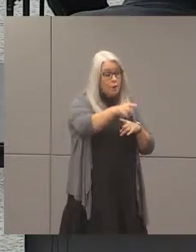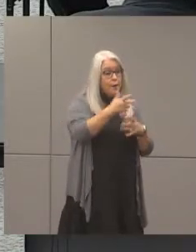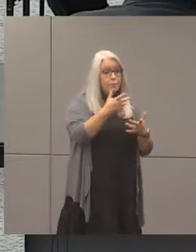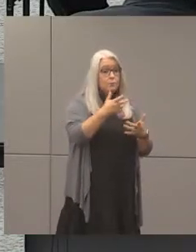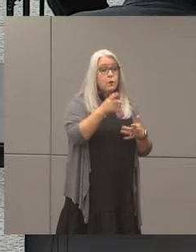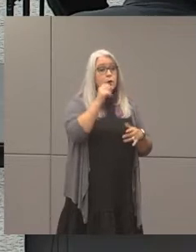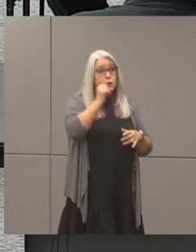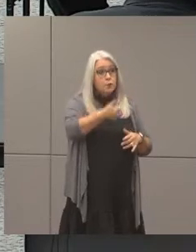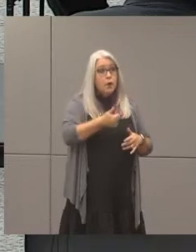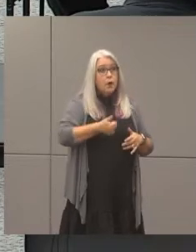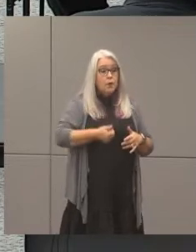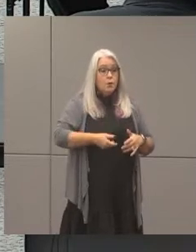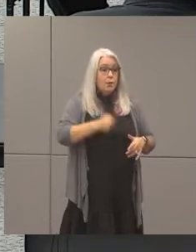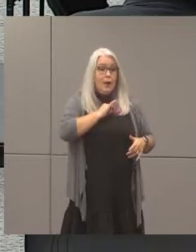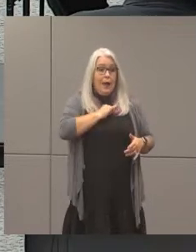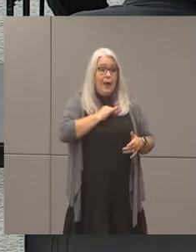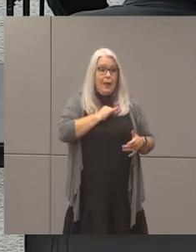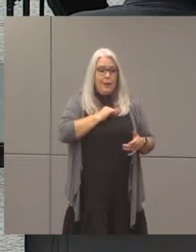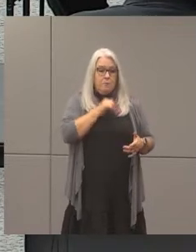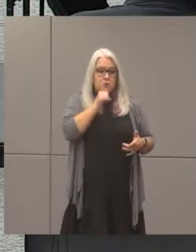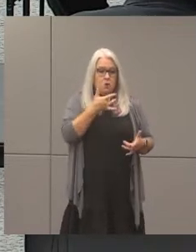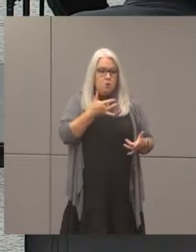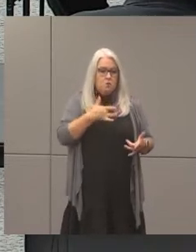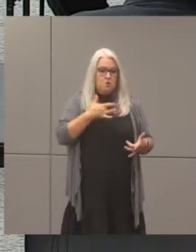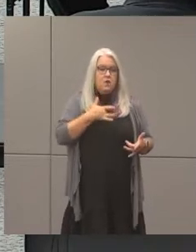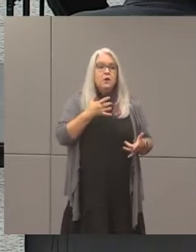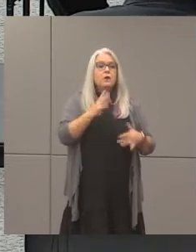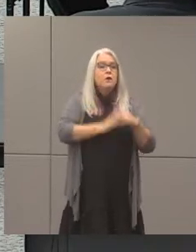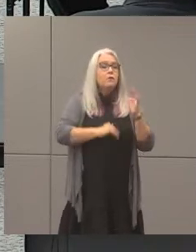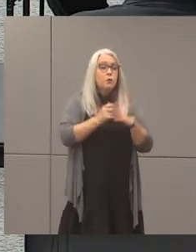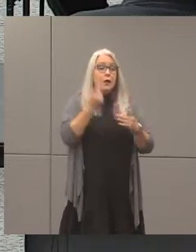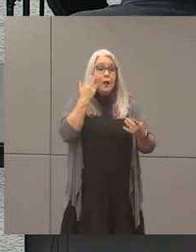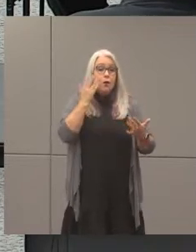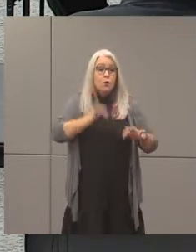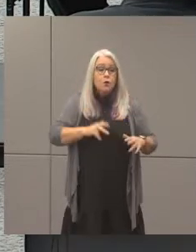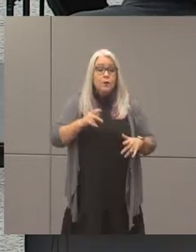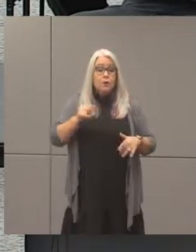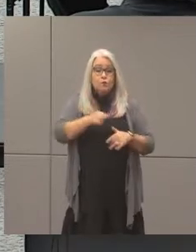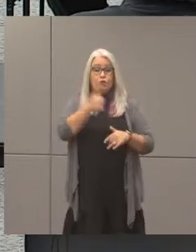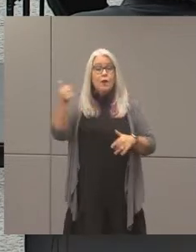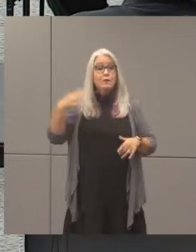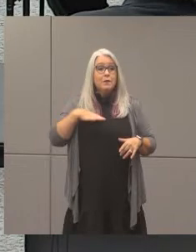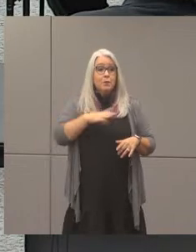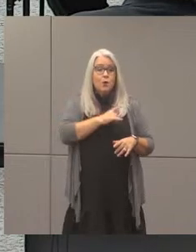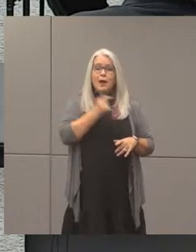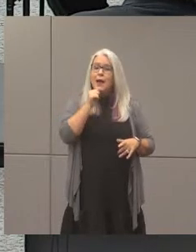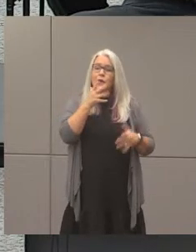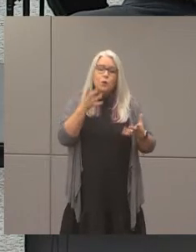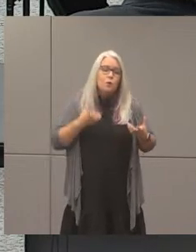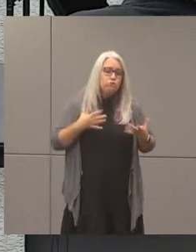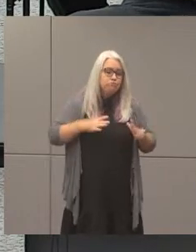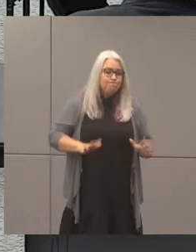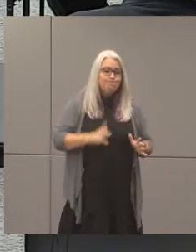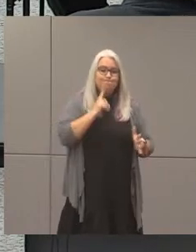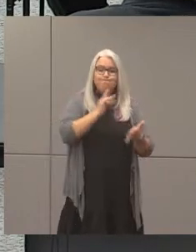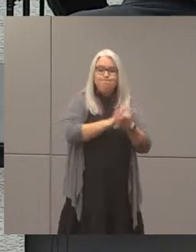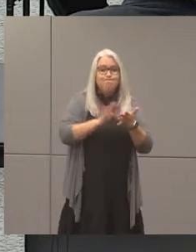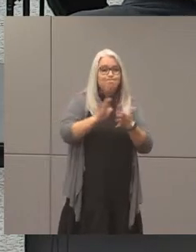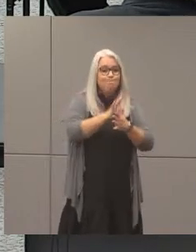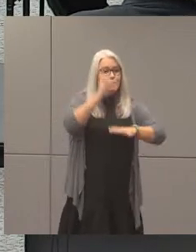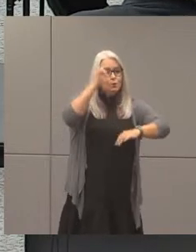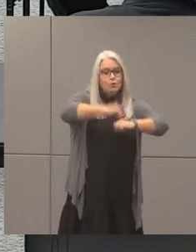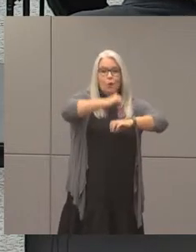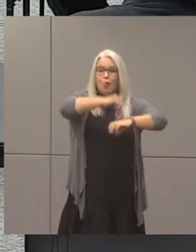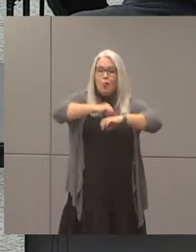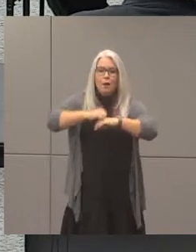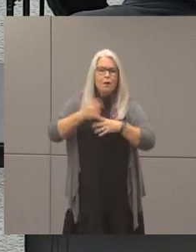that I don't feel comfortable. I don't know what the rest of the board wants to do. Obviously, I don't want the college to crash and burn. We don't want that